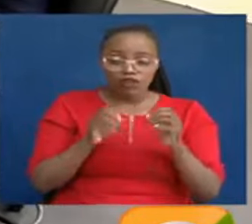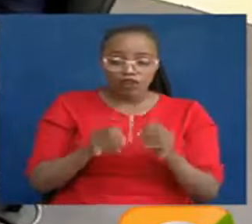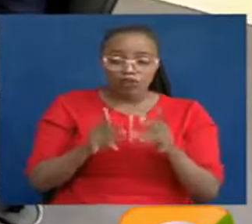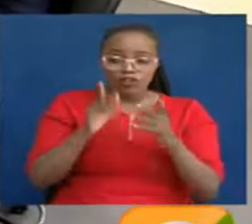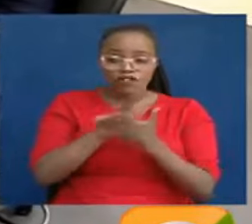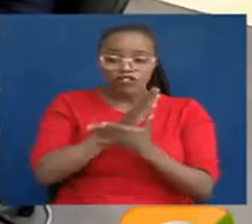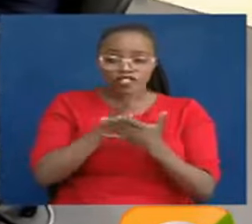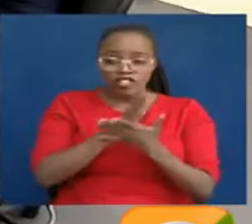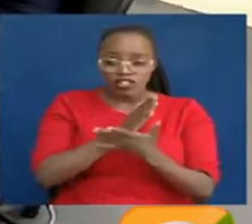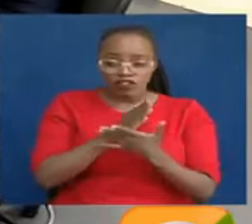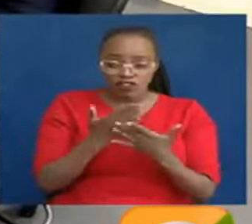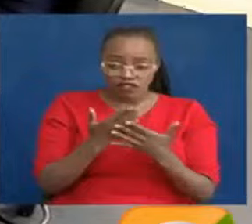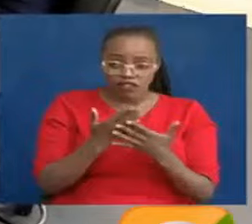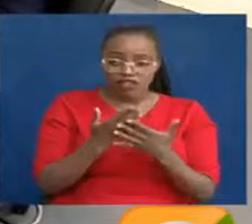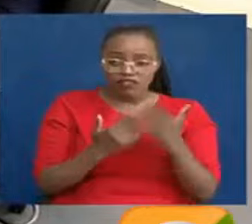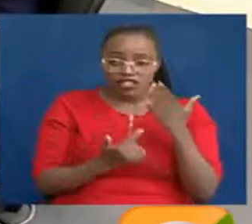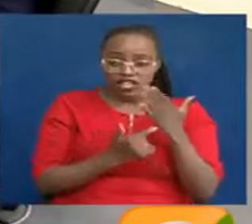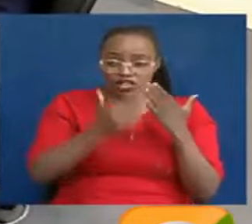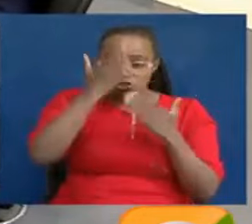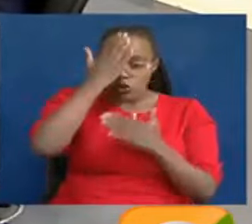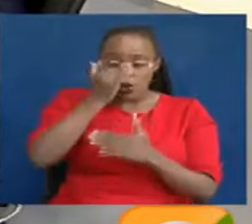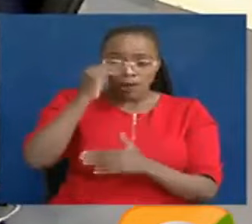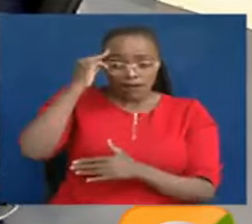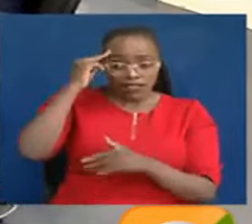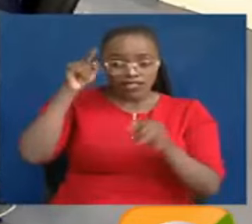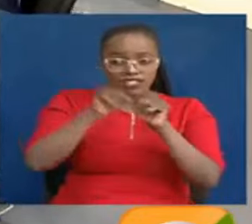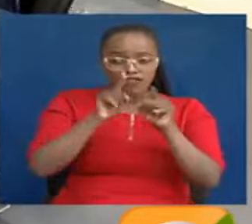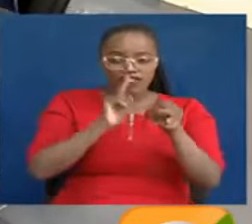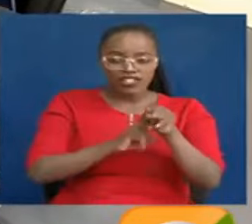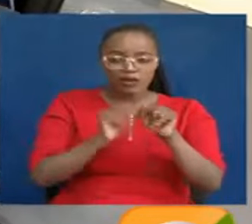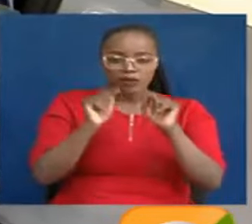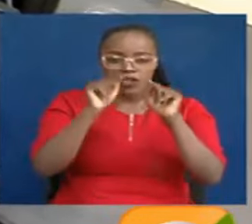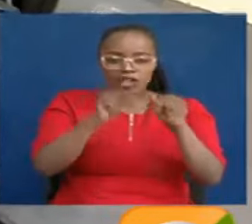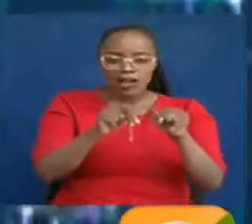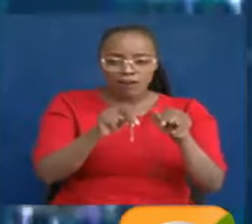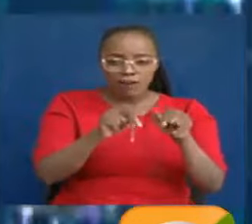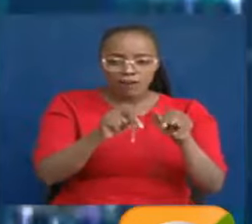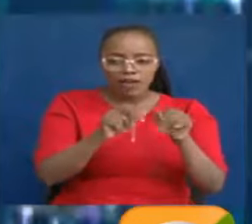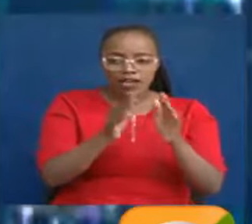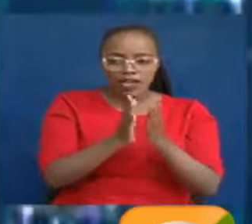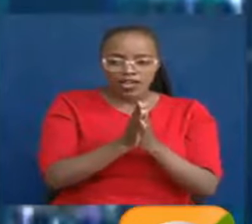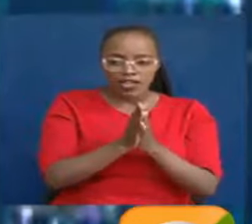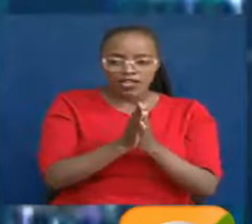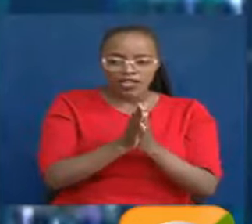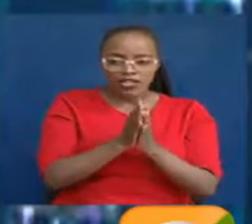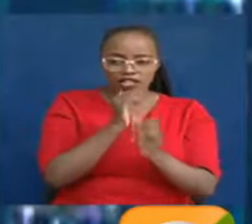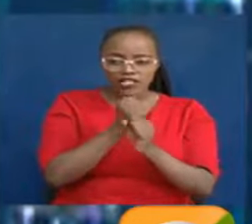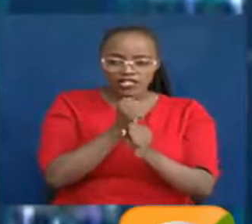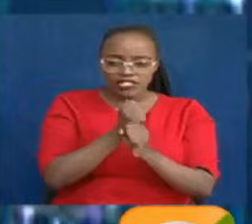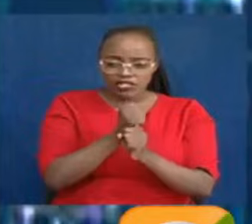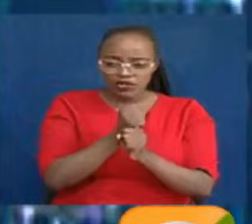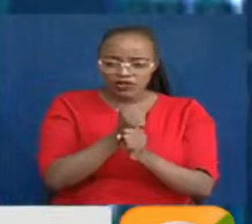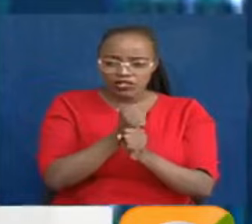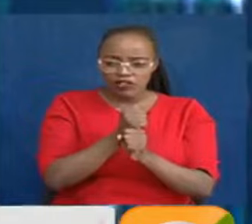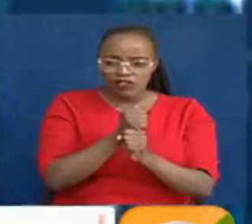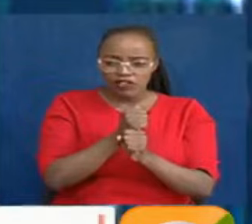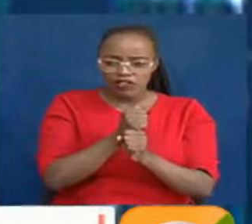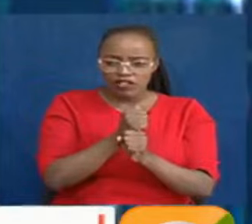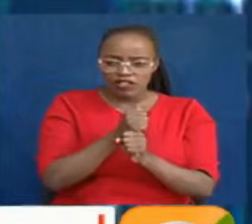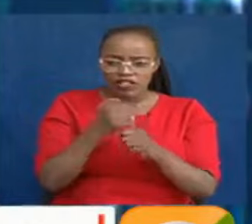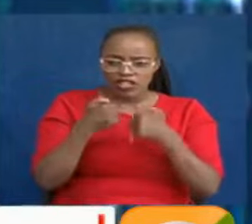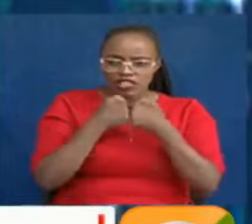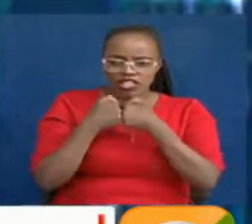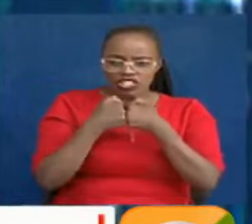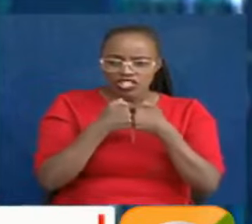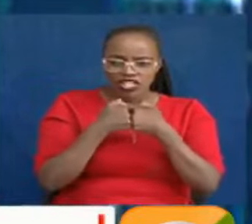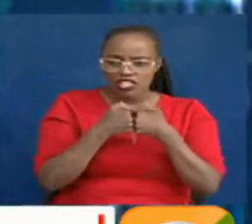sectoral transformation. Because I think as we come into this market, it is good for us to understand what are the real challenges